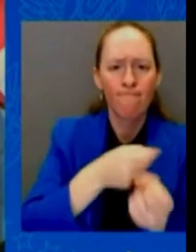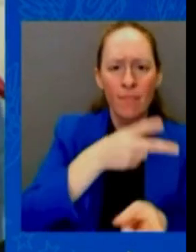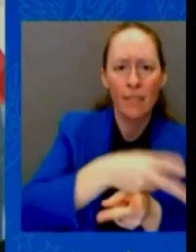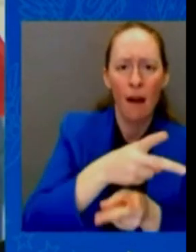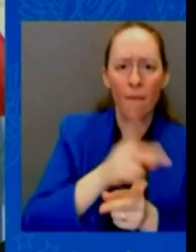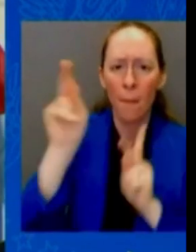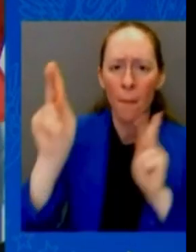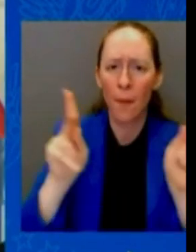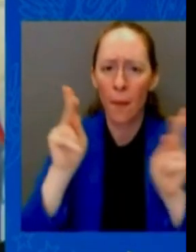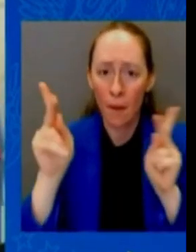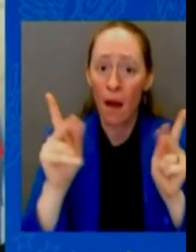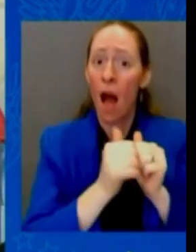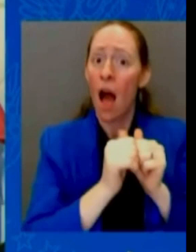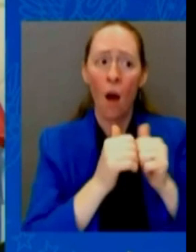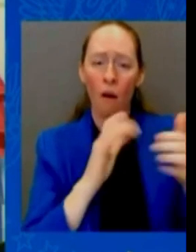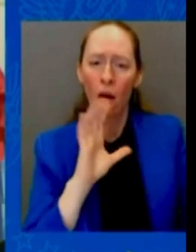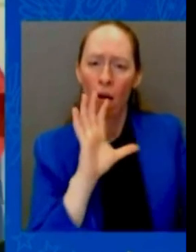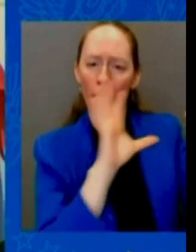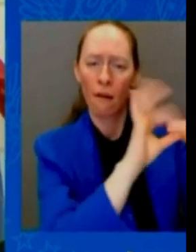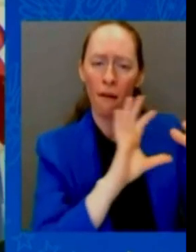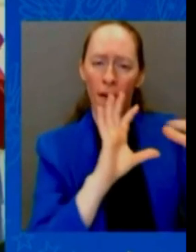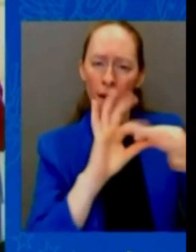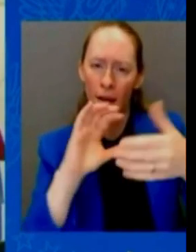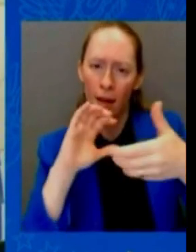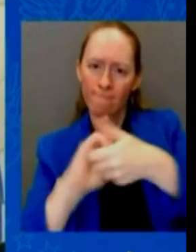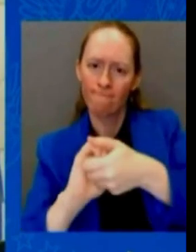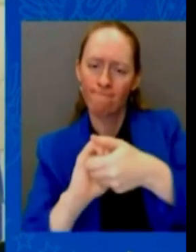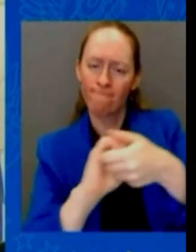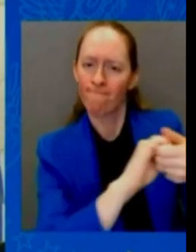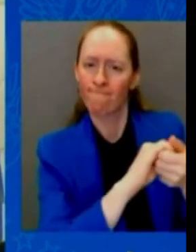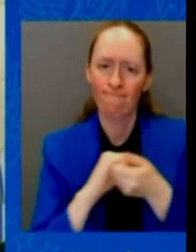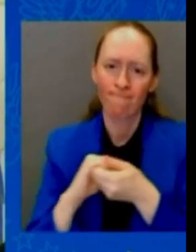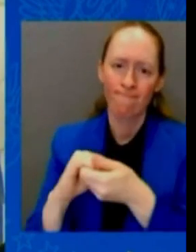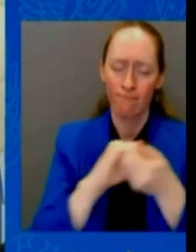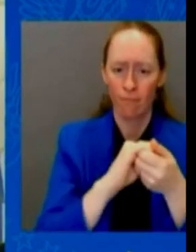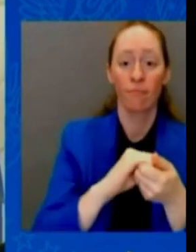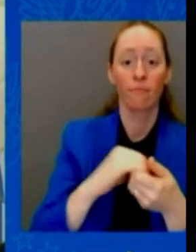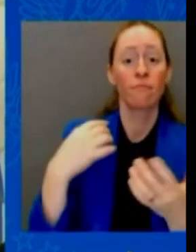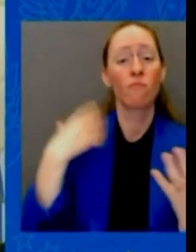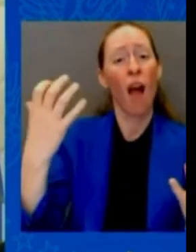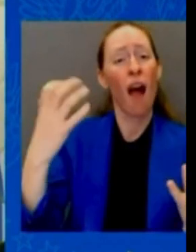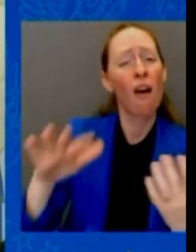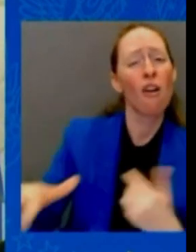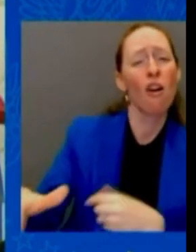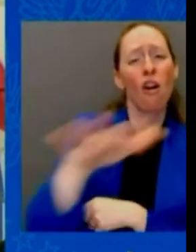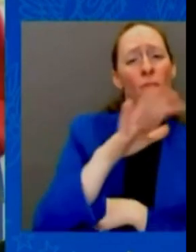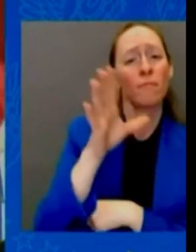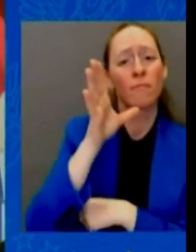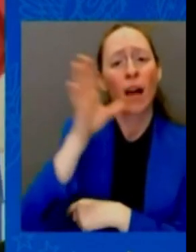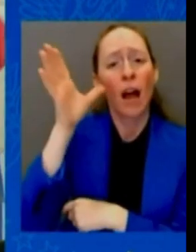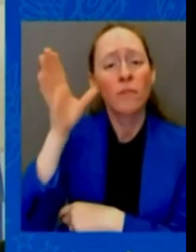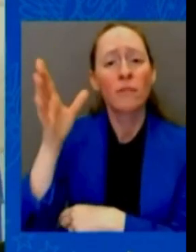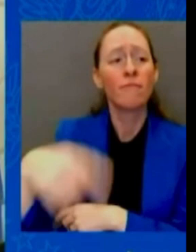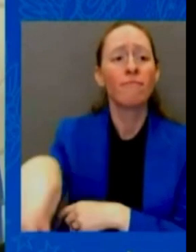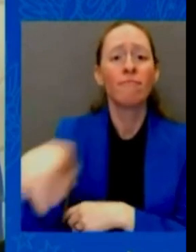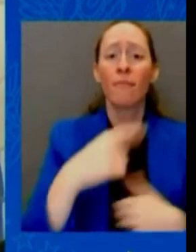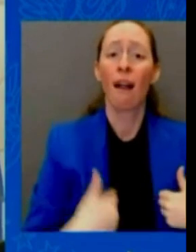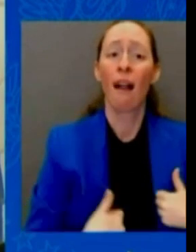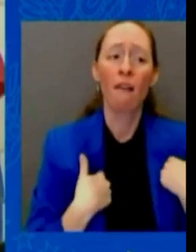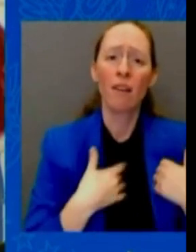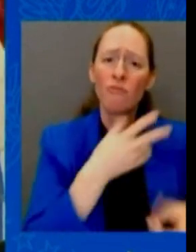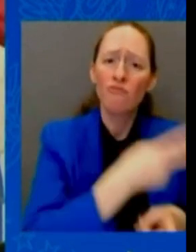their children, to cooperate and to tackle the climate crisis, and to preserve our planet for generations yet to